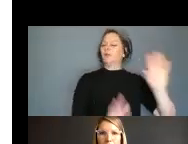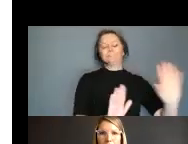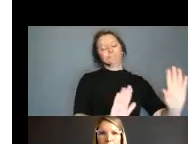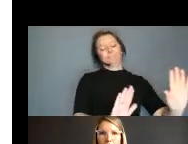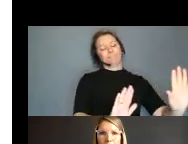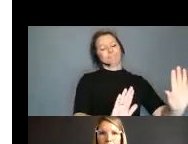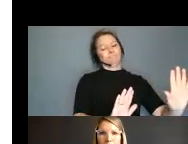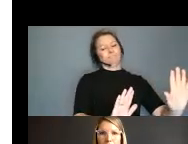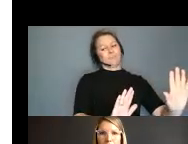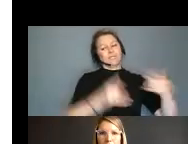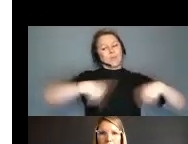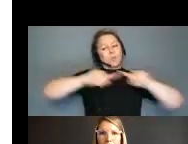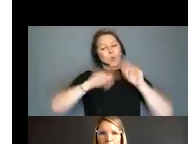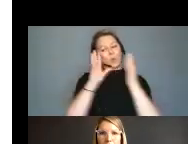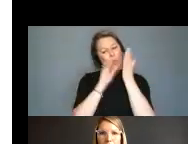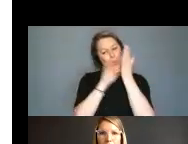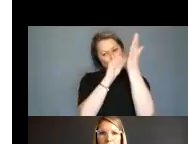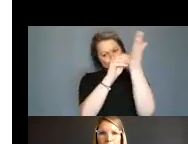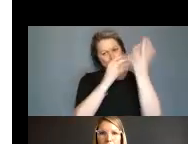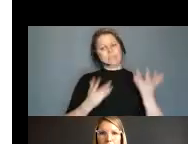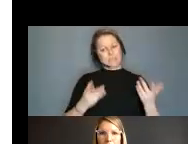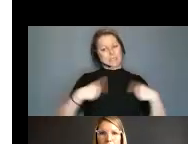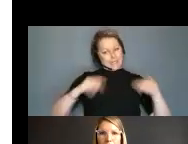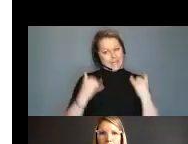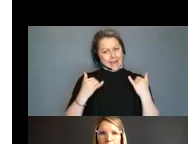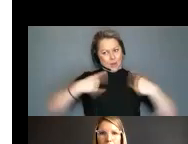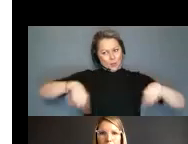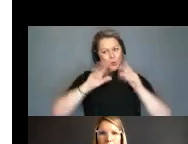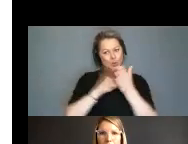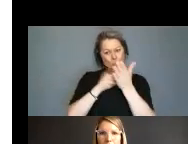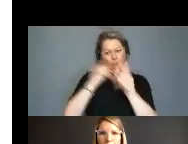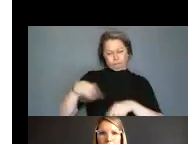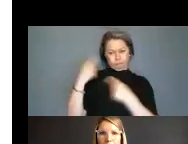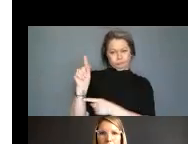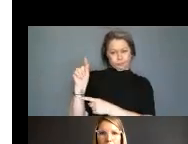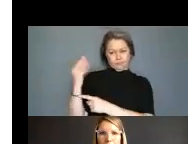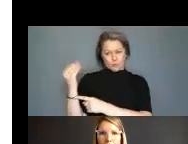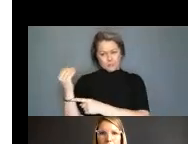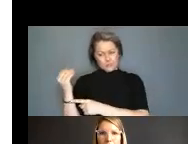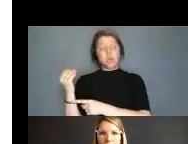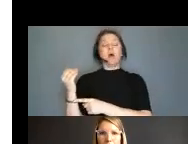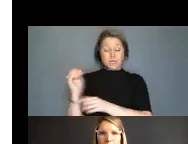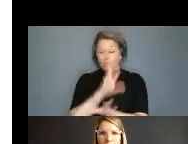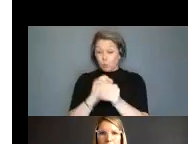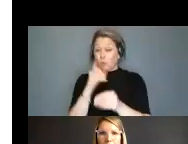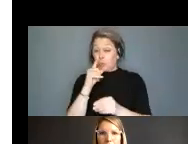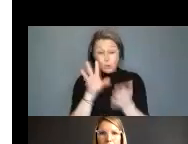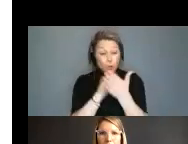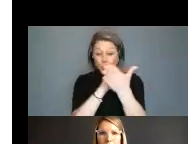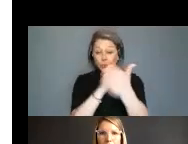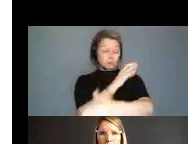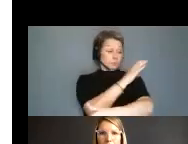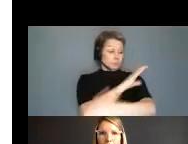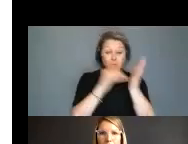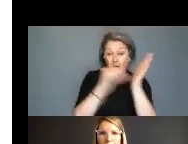of us. So we're all kind of on that learning curve together. And that includes clinicians, that includes judges, the